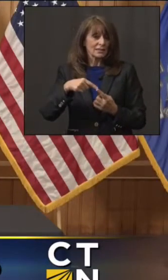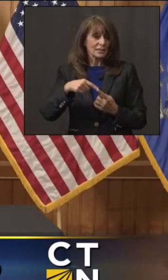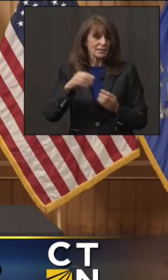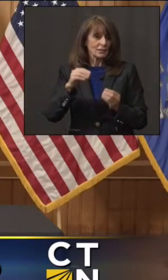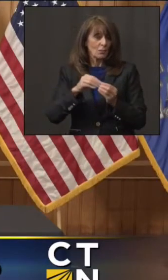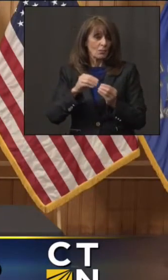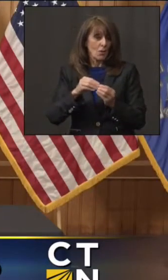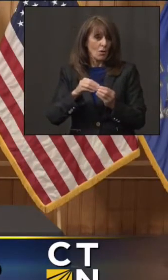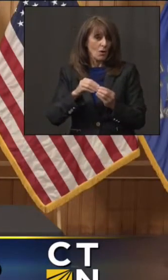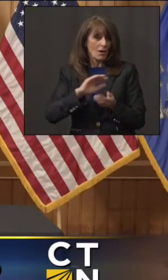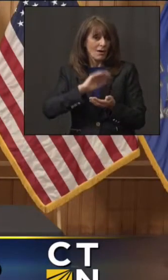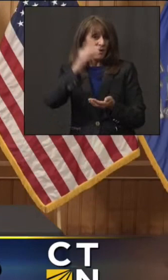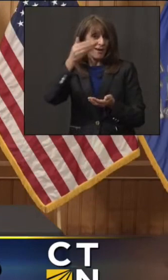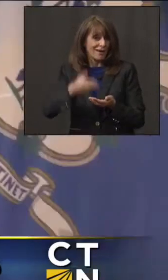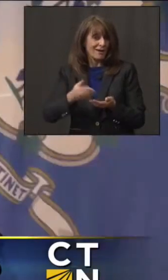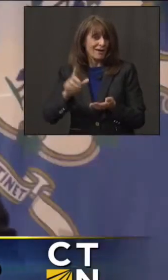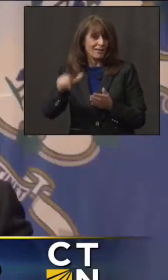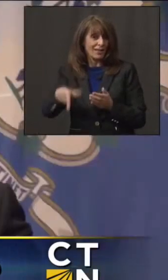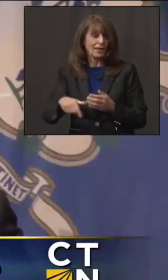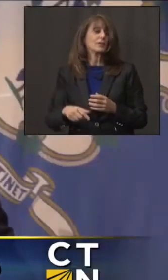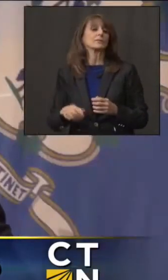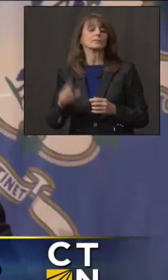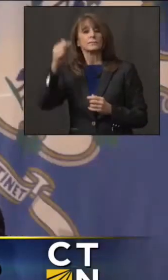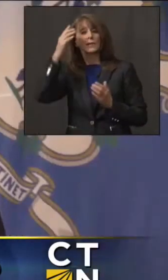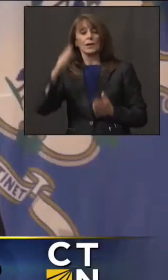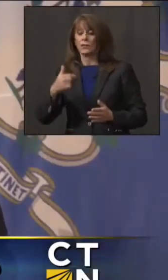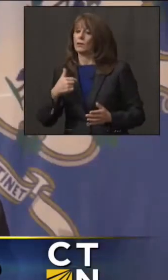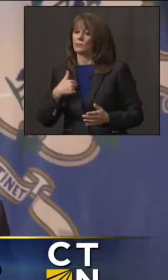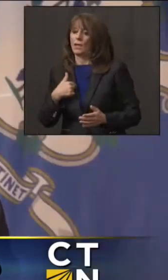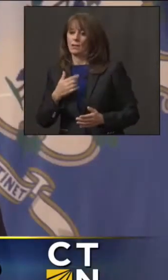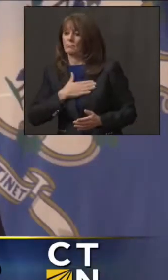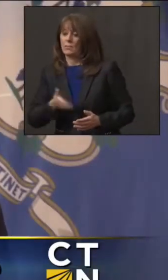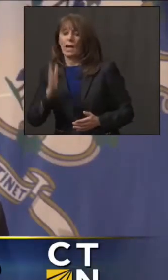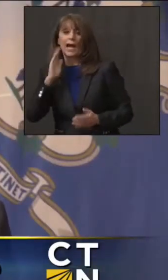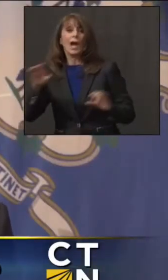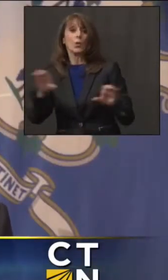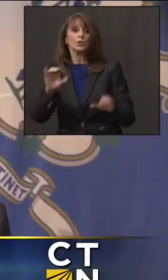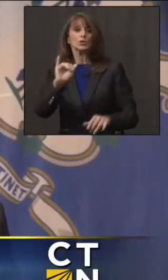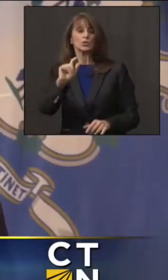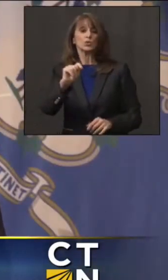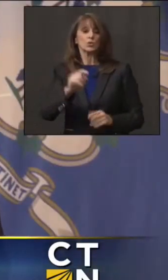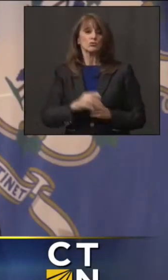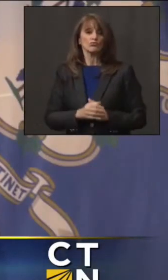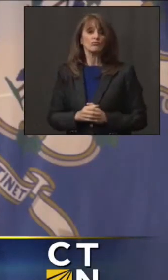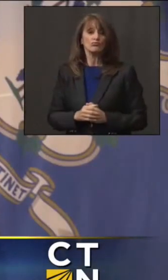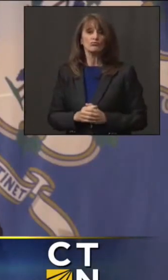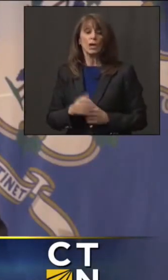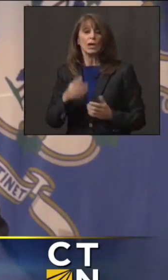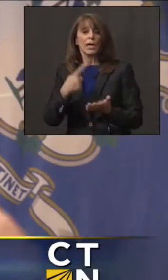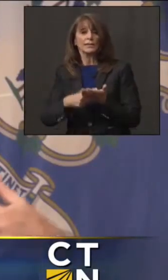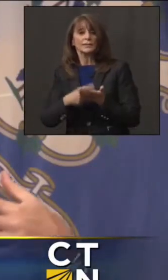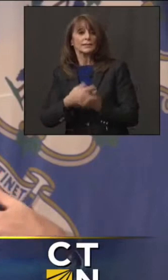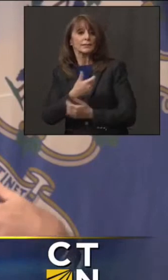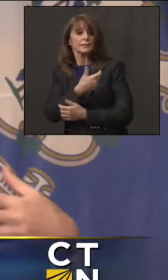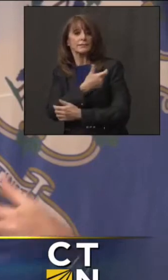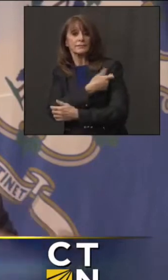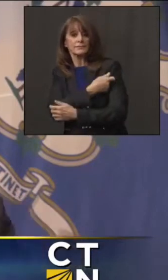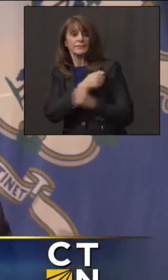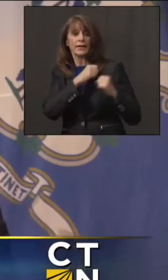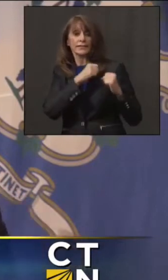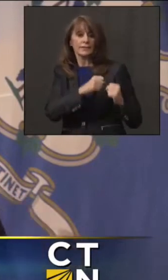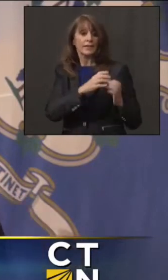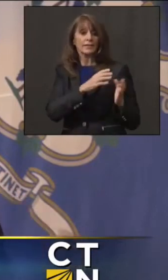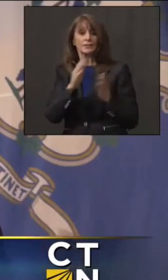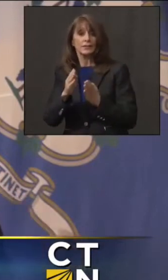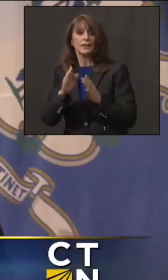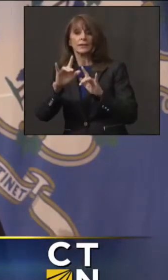one? Yeah, I'd make the deal. I mean, I mentioned to you in terms of vaccinations and testing, and the states are coming